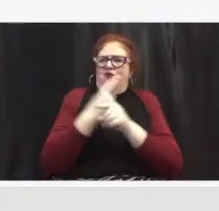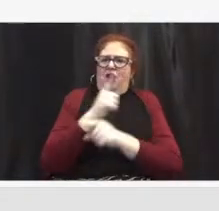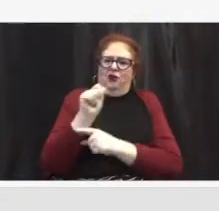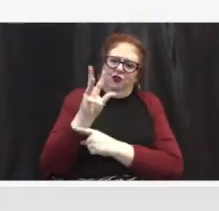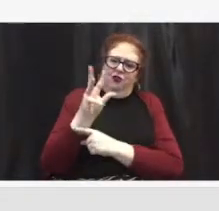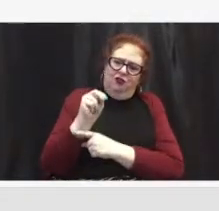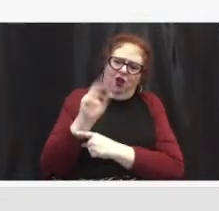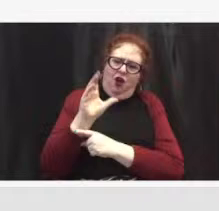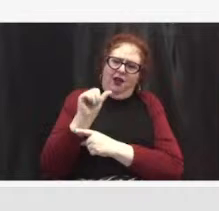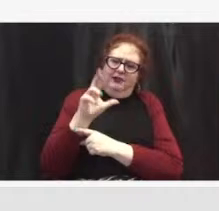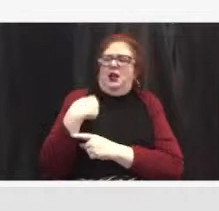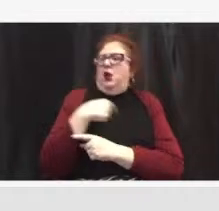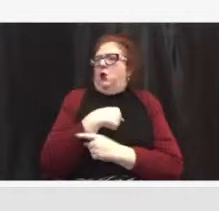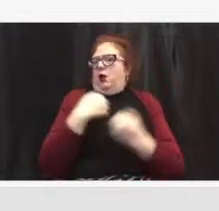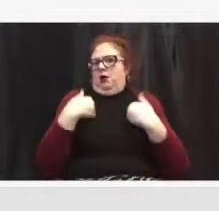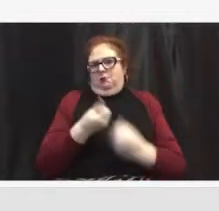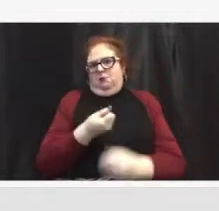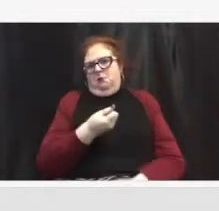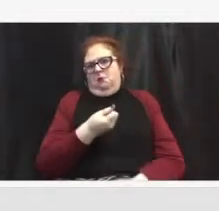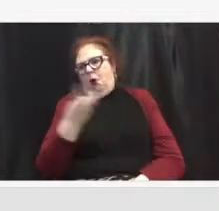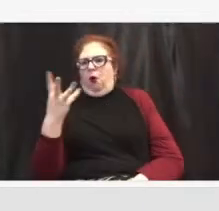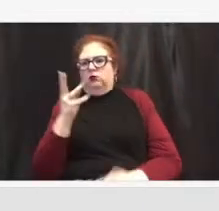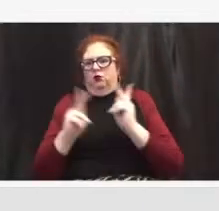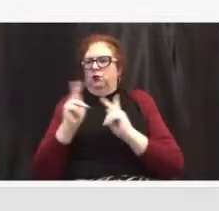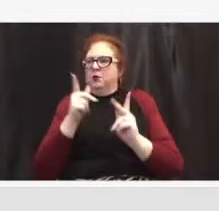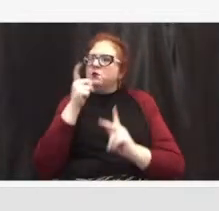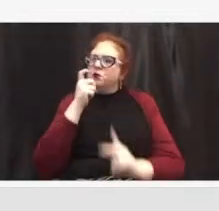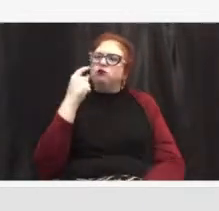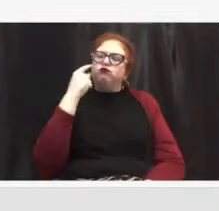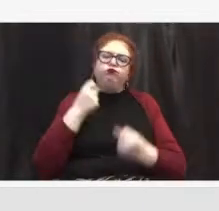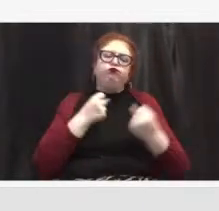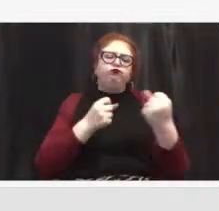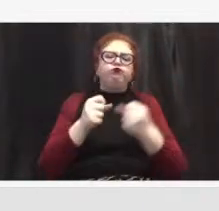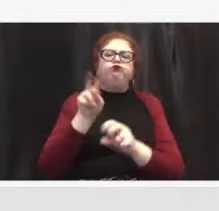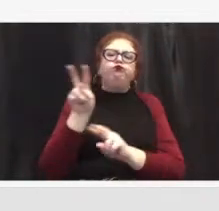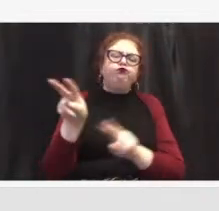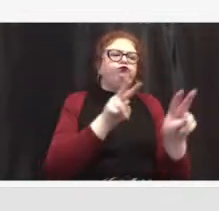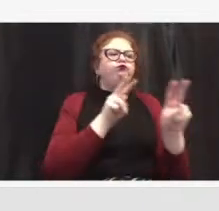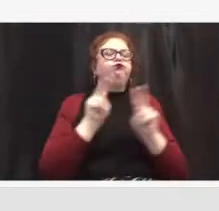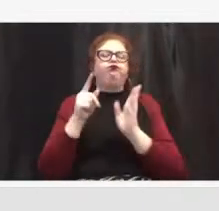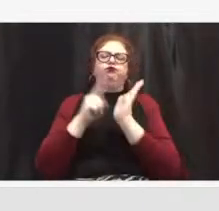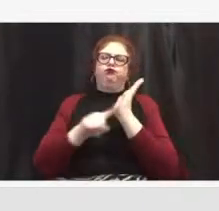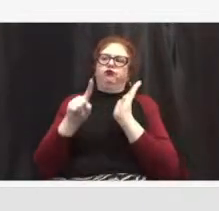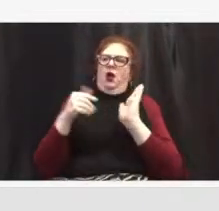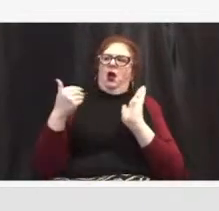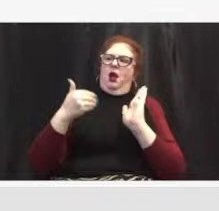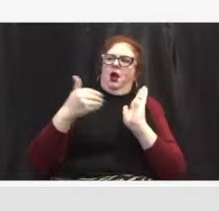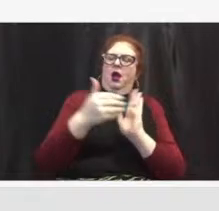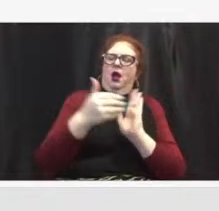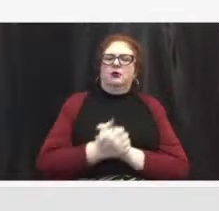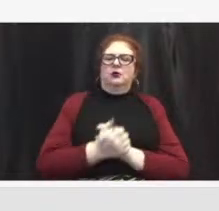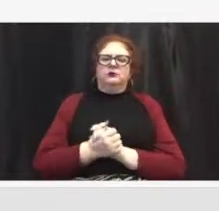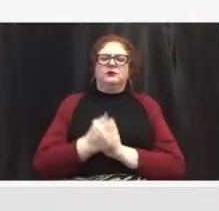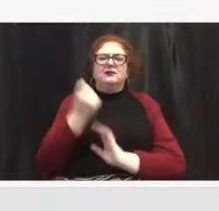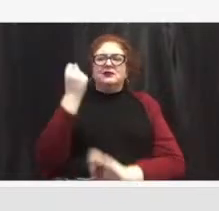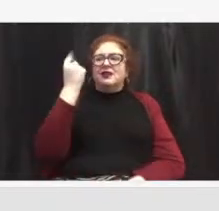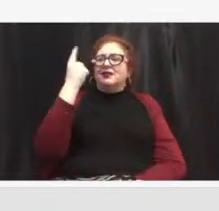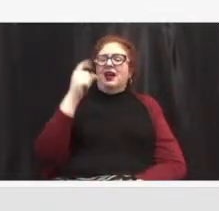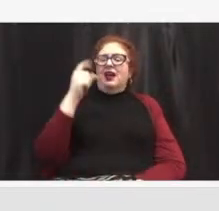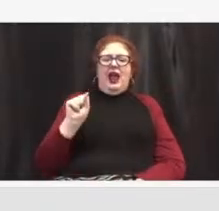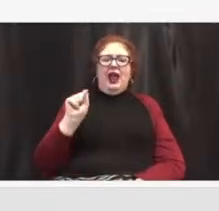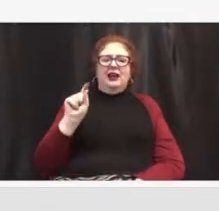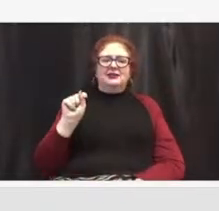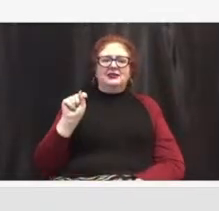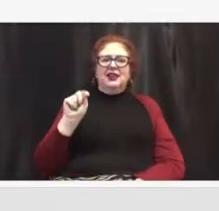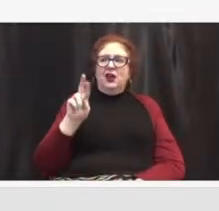people keeping an eye on the property on a regular basis. The thing about short-term rental is it's